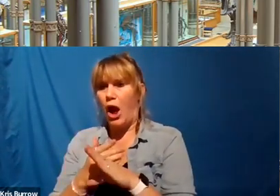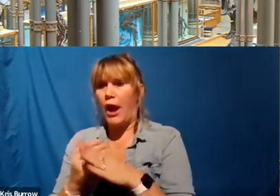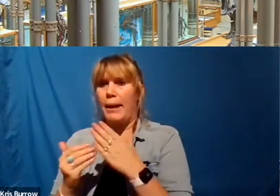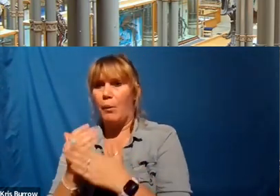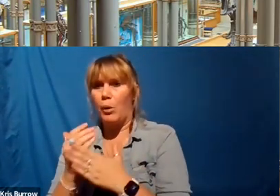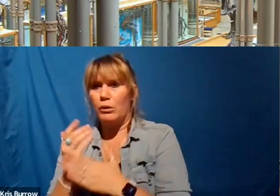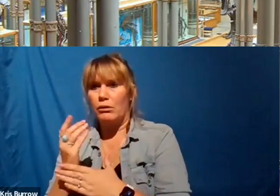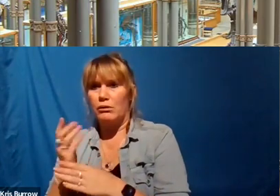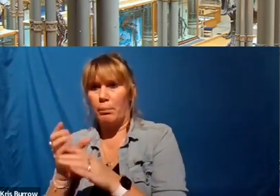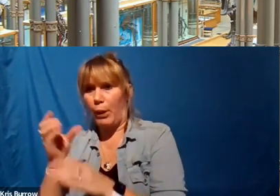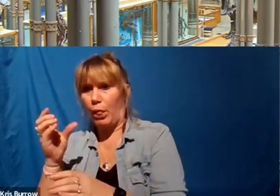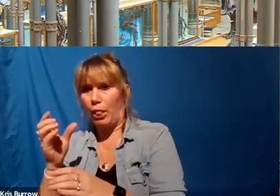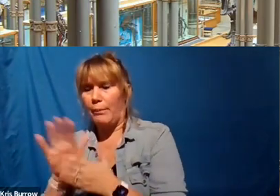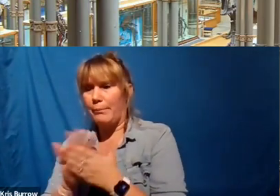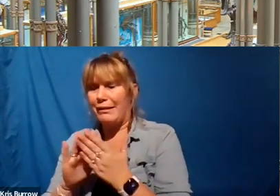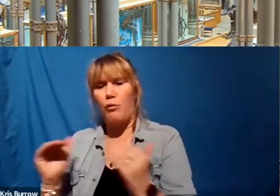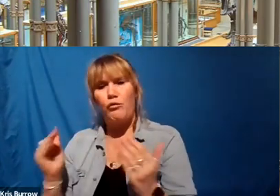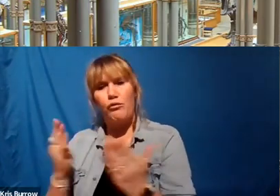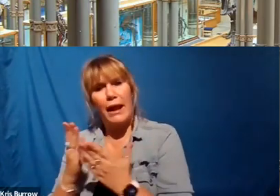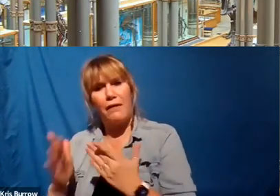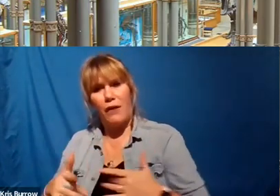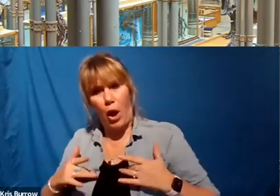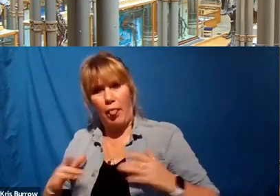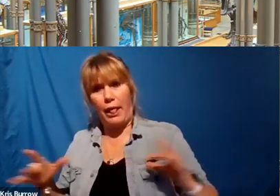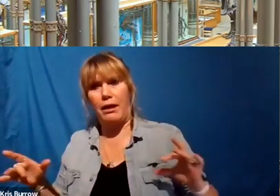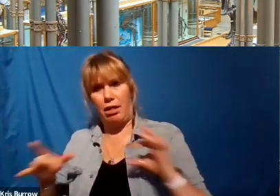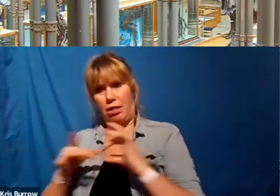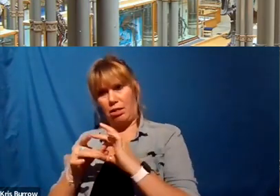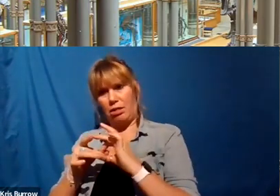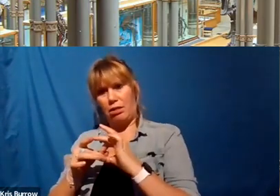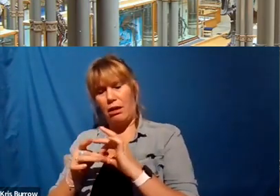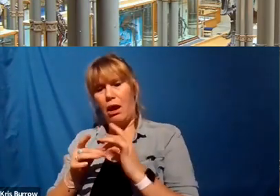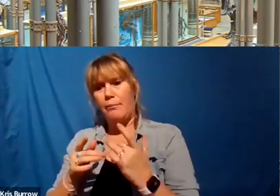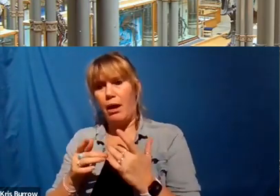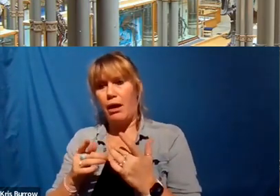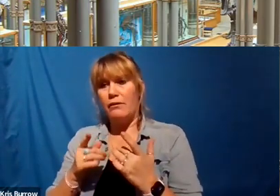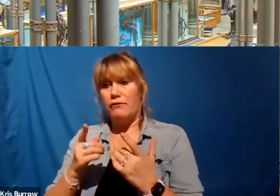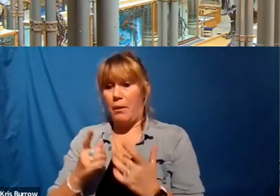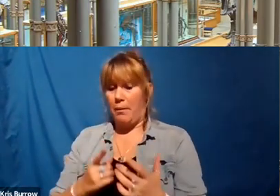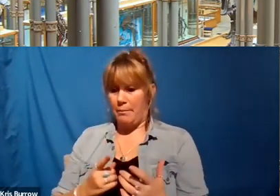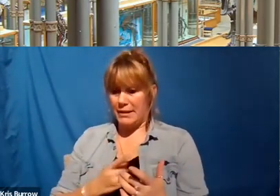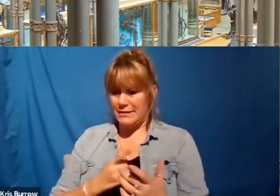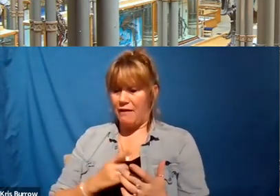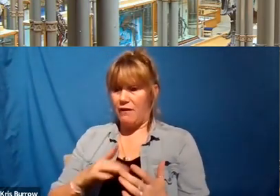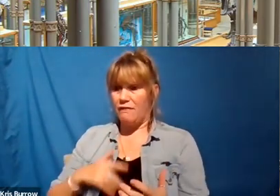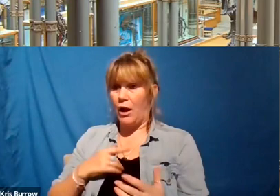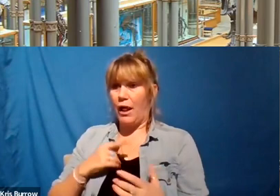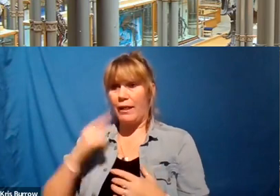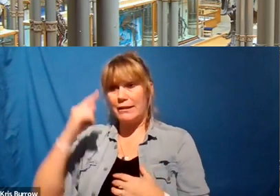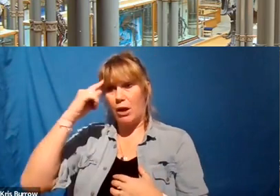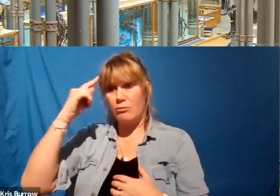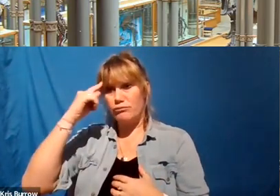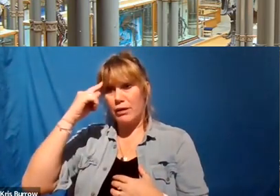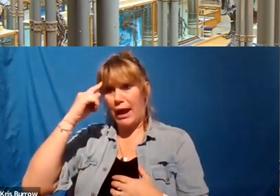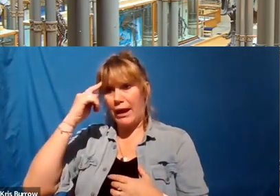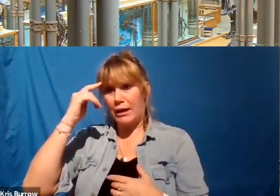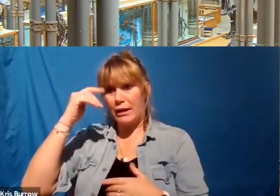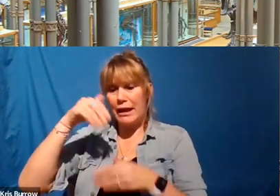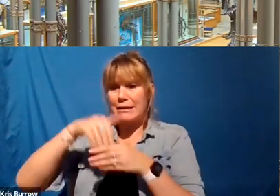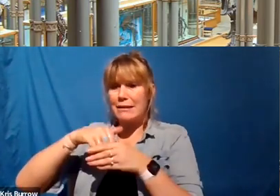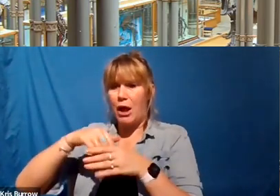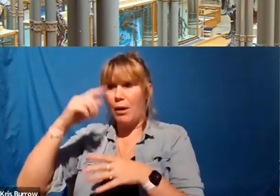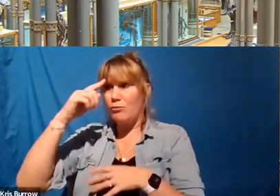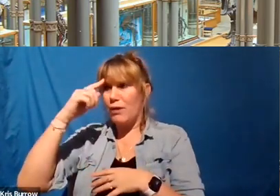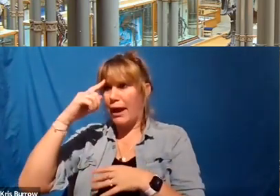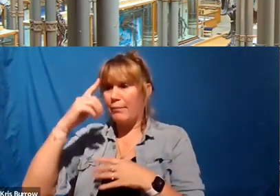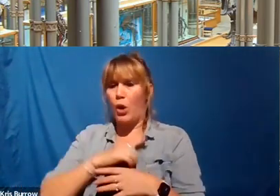But to me, it also kind of felt like the inside of my brain, because this is also how I process the world. You know, I kind of